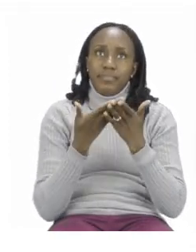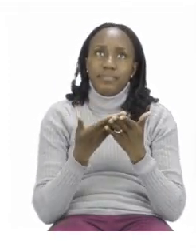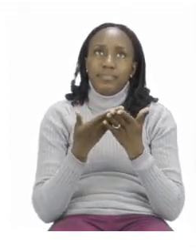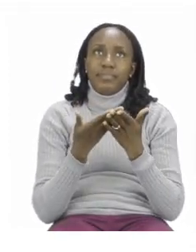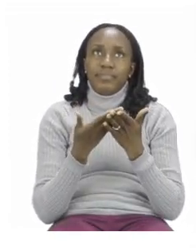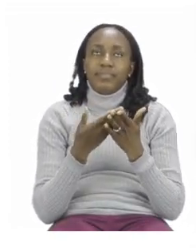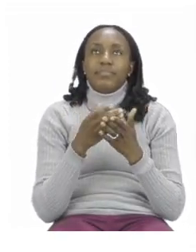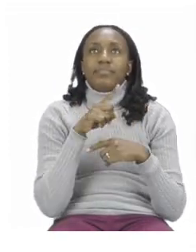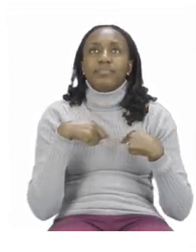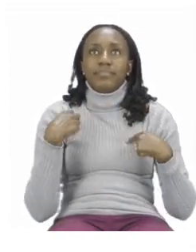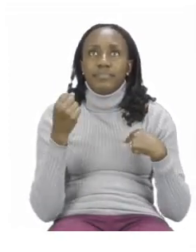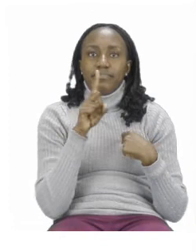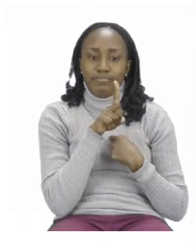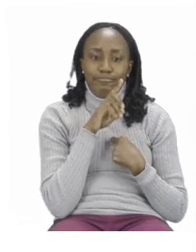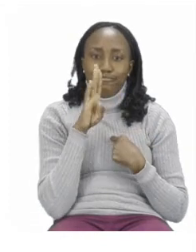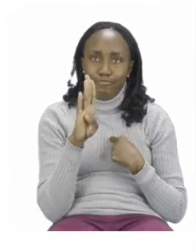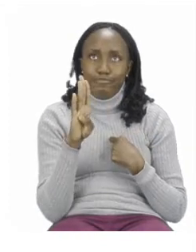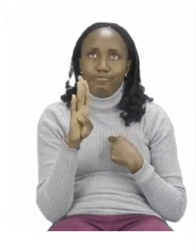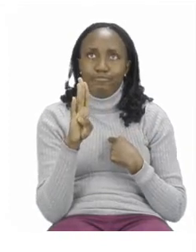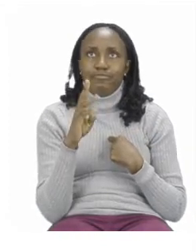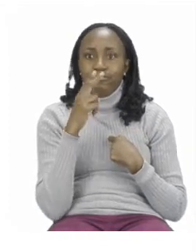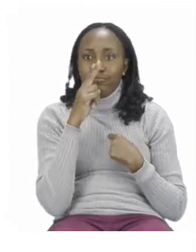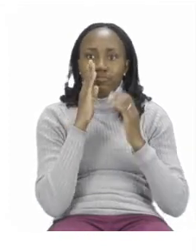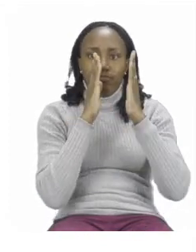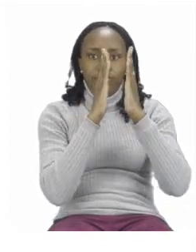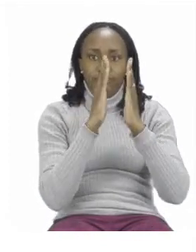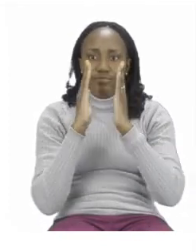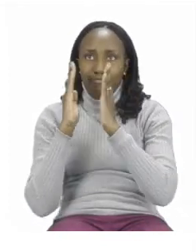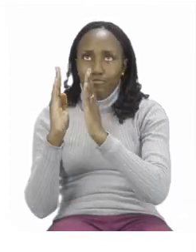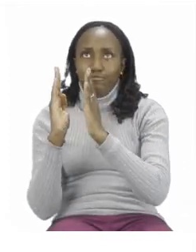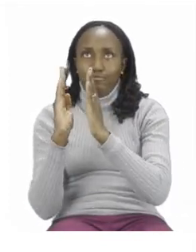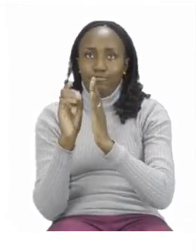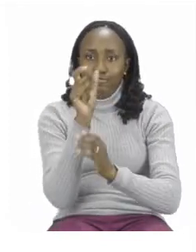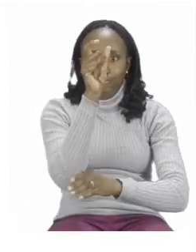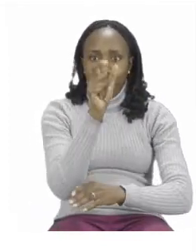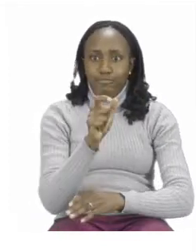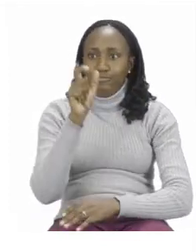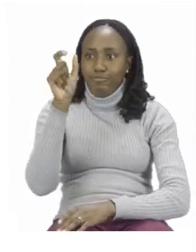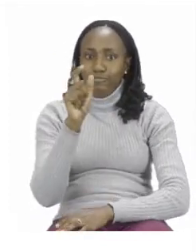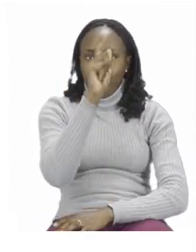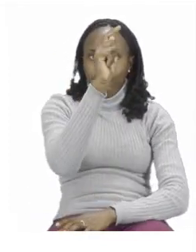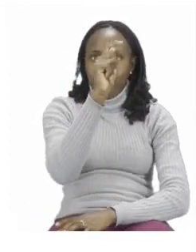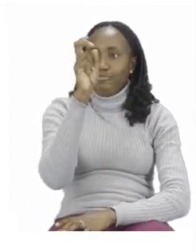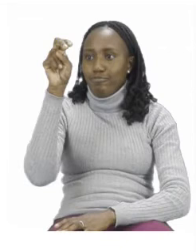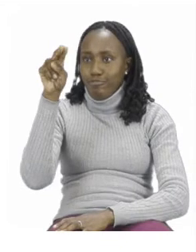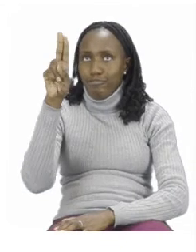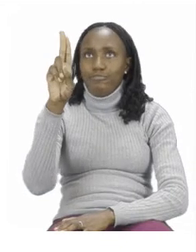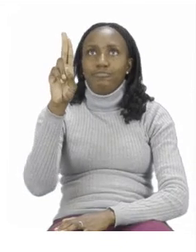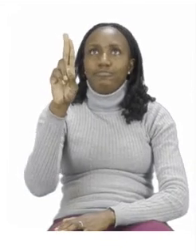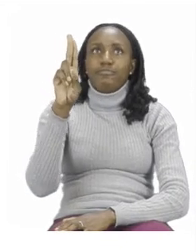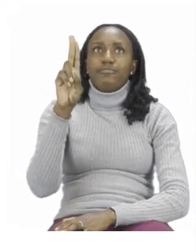number 14, and it's our job to place the digits in the correct spaces. After that,